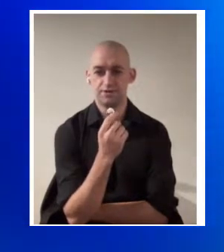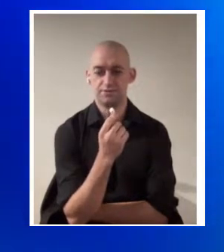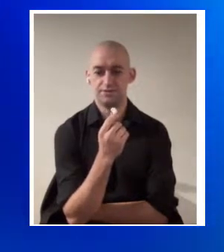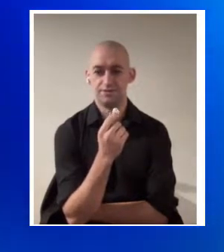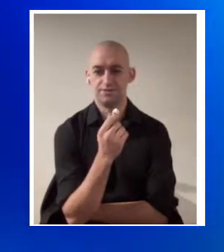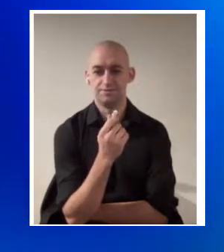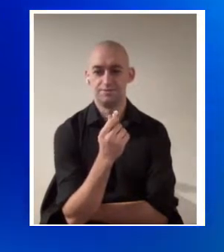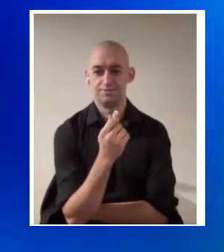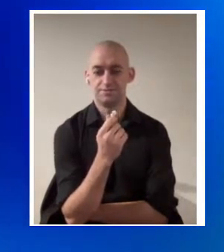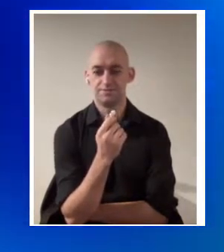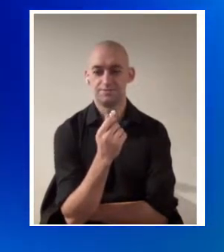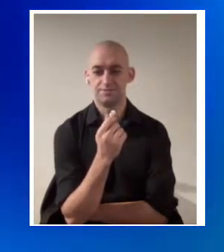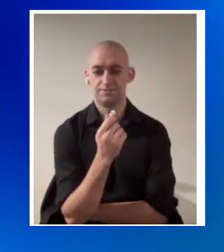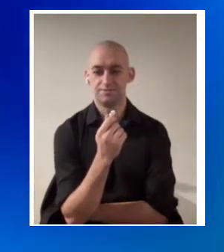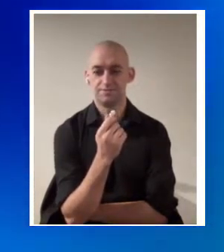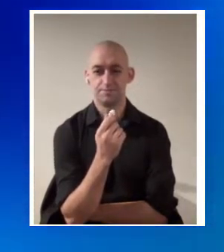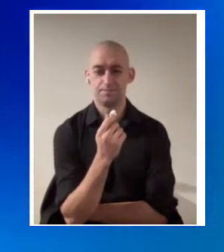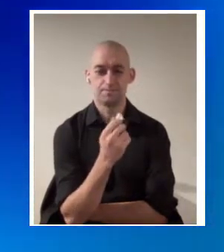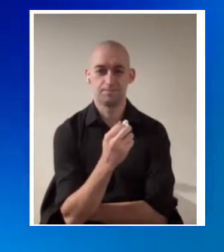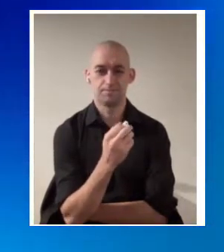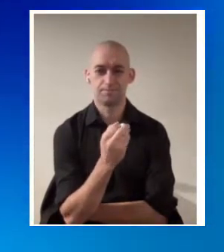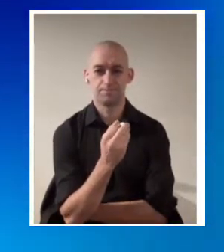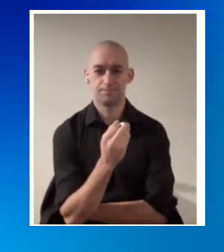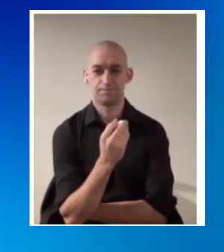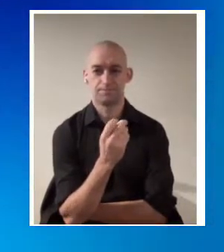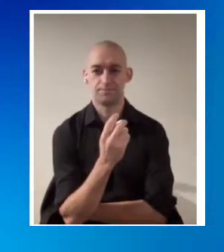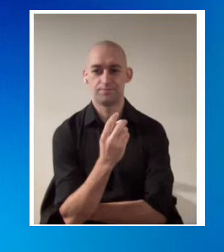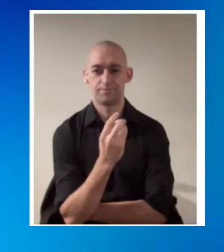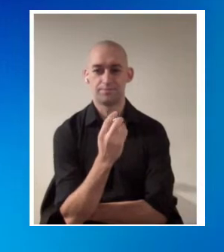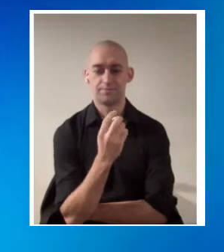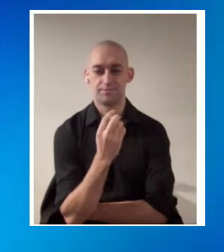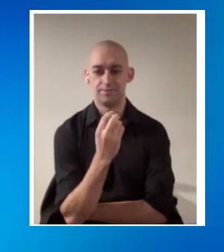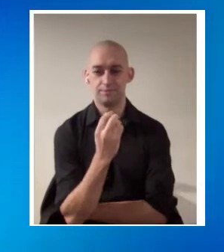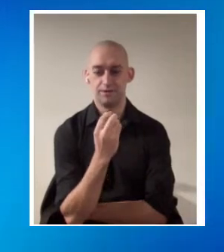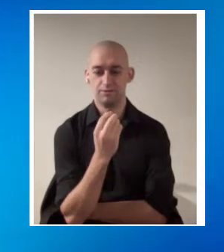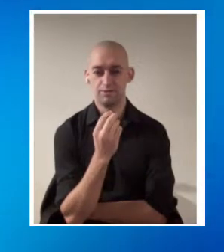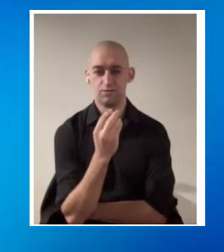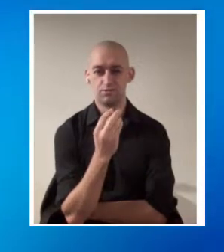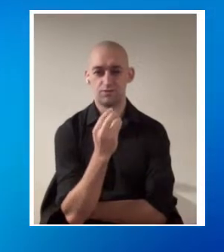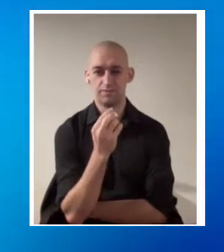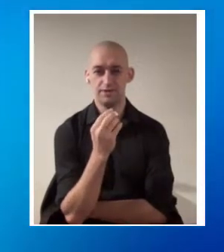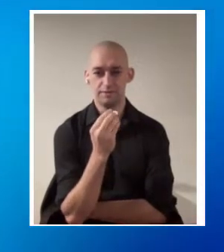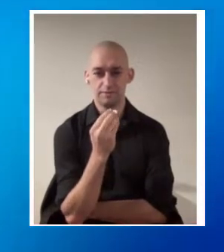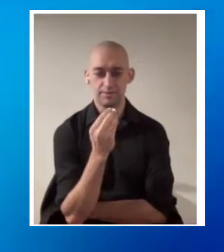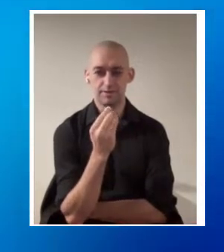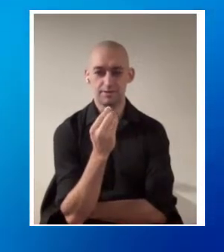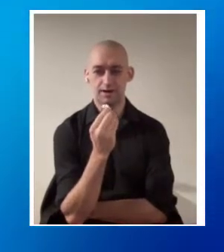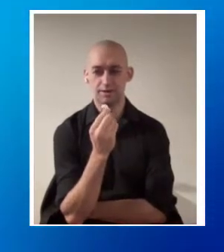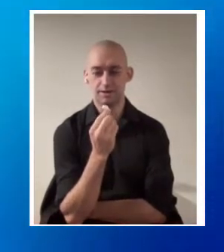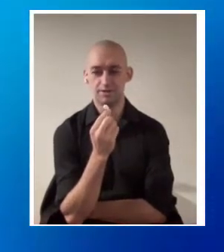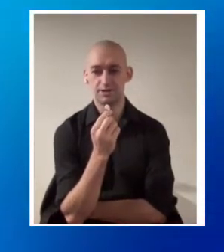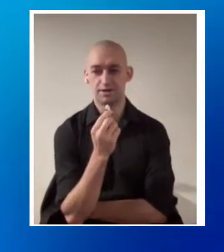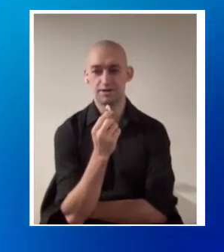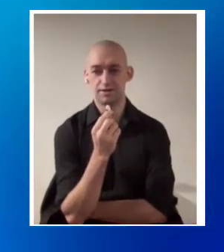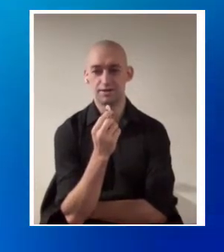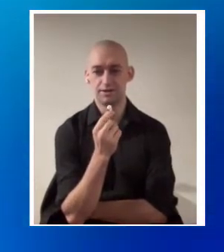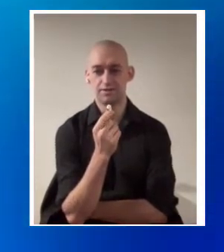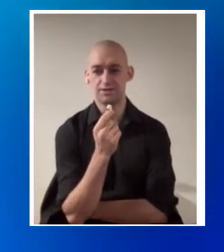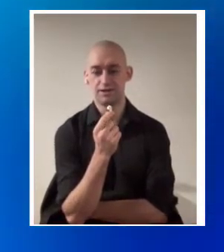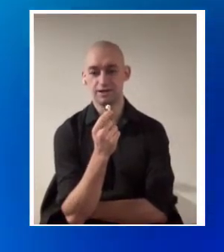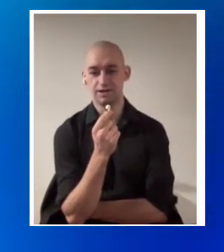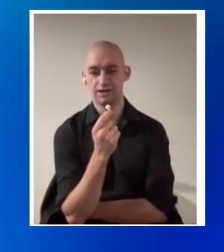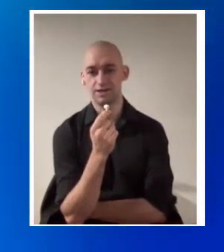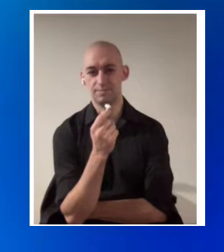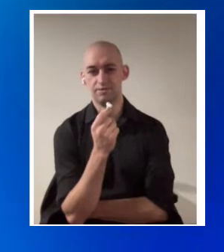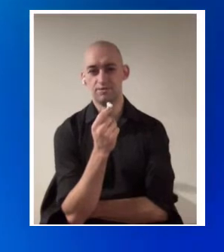know exactly what you're doing later this afternoon or early tomorrow. So it'll be at the top of your inbox so you know exactly where to go. Well, it'll get